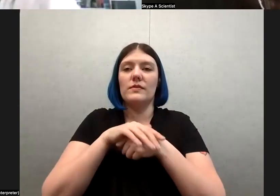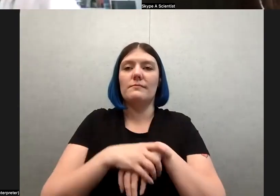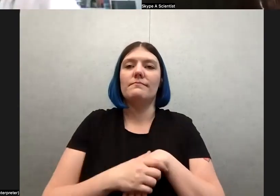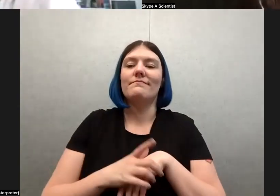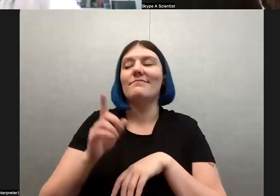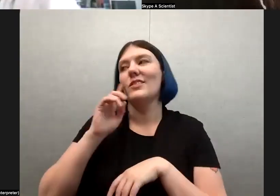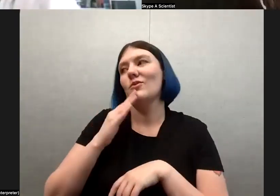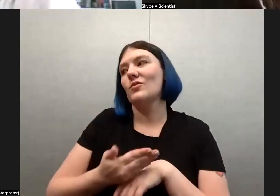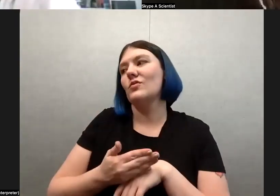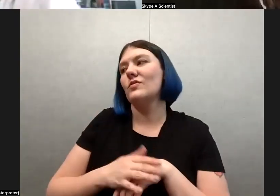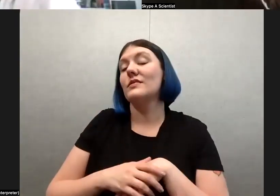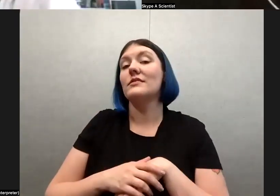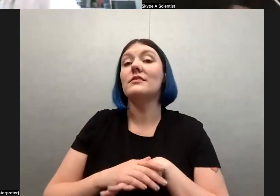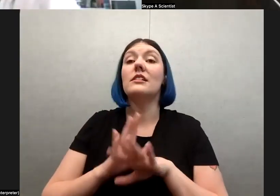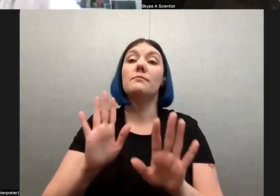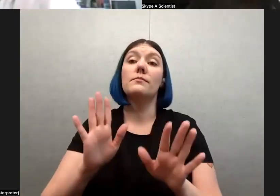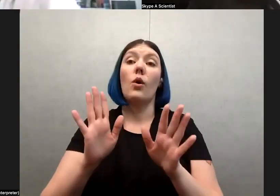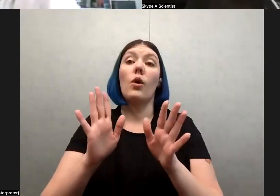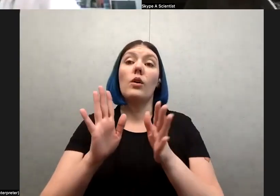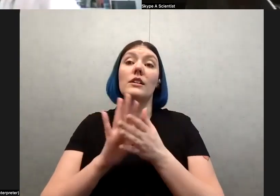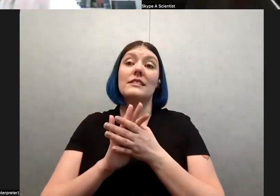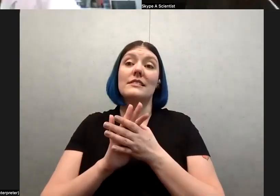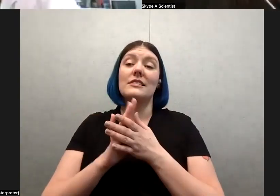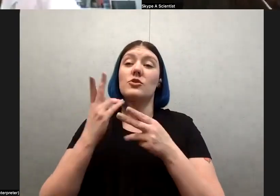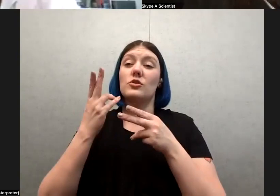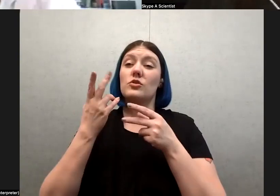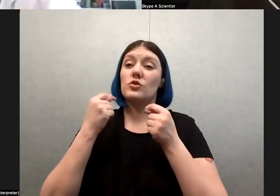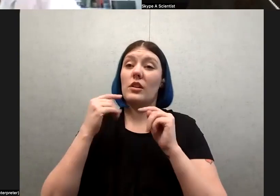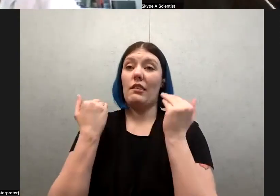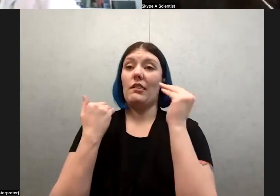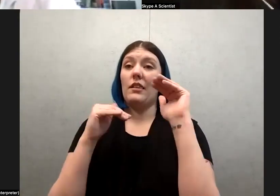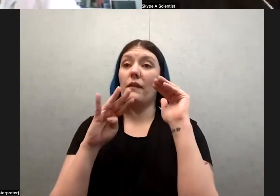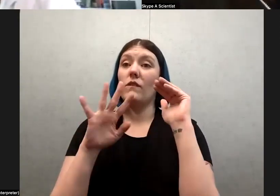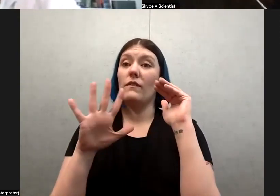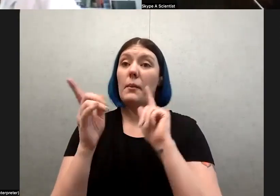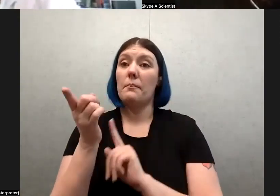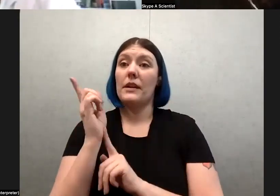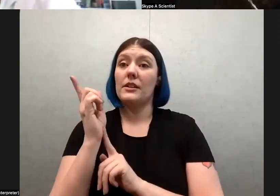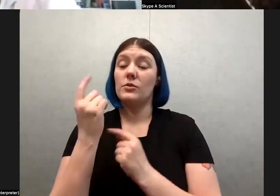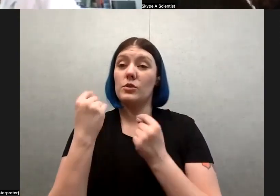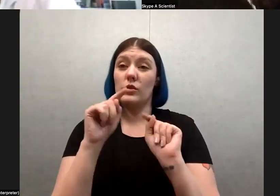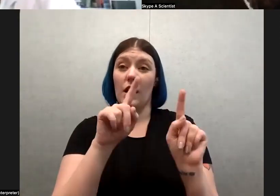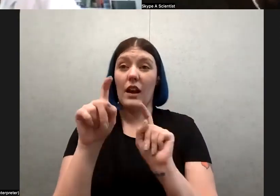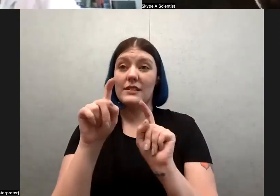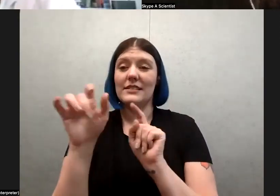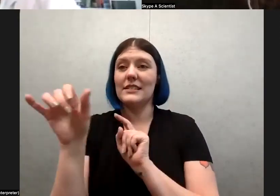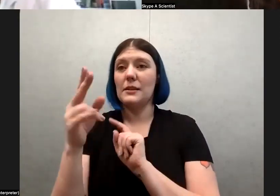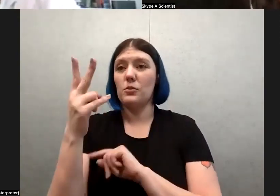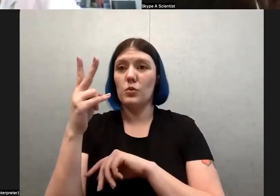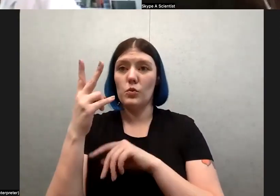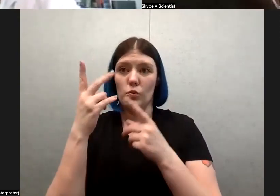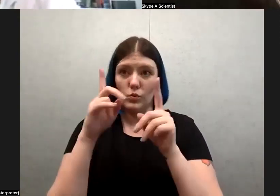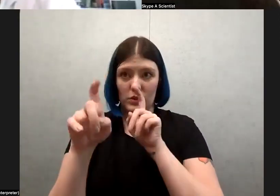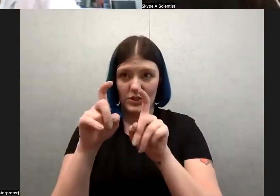Thanks. Okay. So we try to keep these sessions to 45 minutes, and we always try to ask everybody the same 2 questions at the end of our